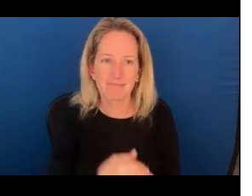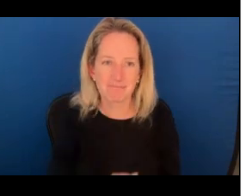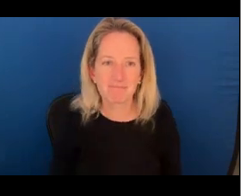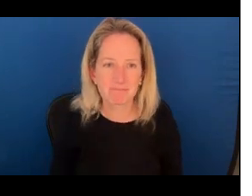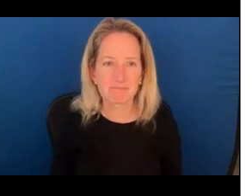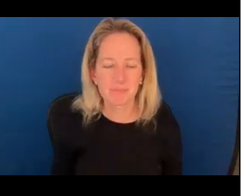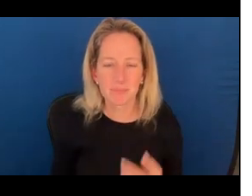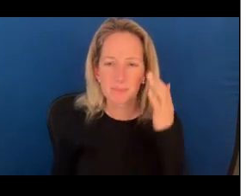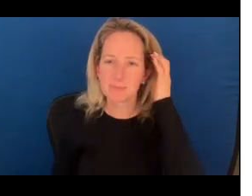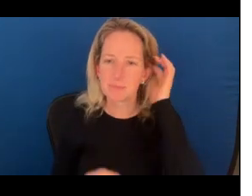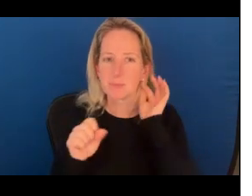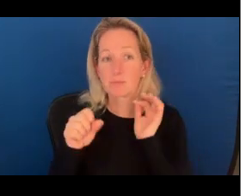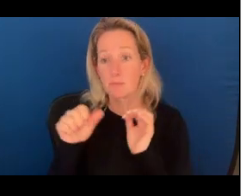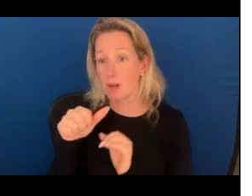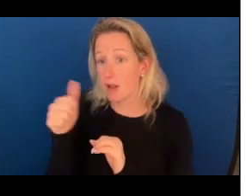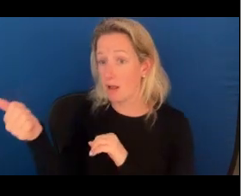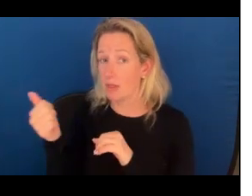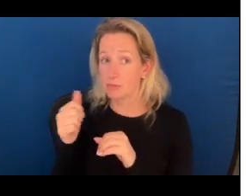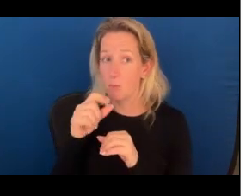question.